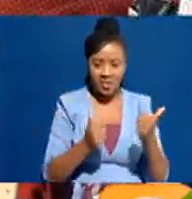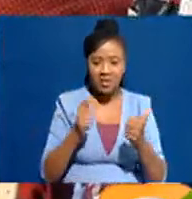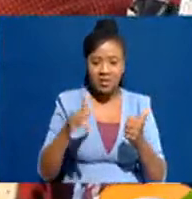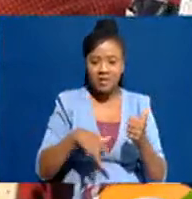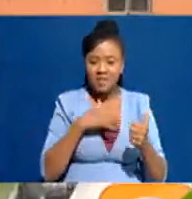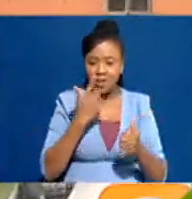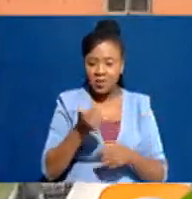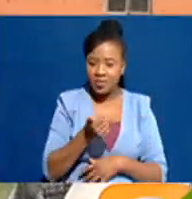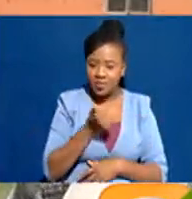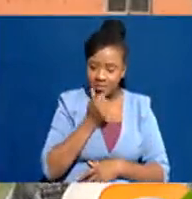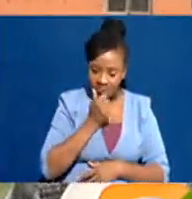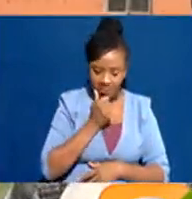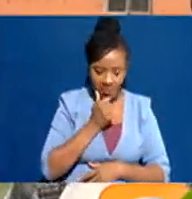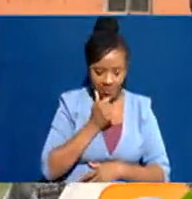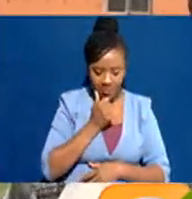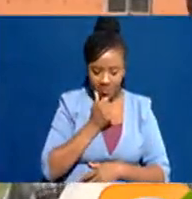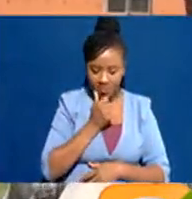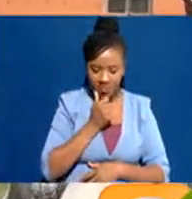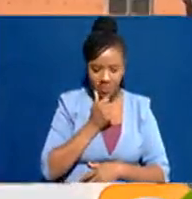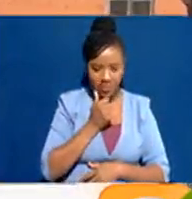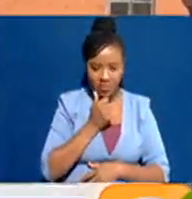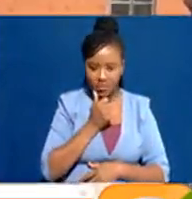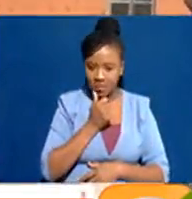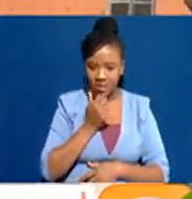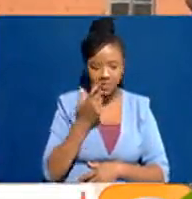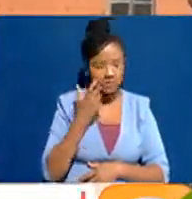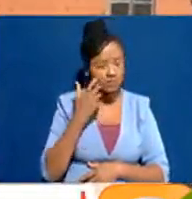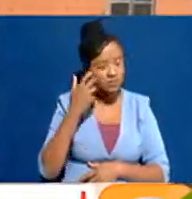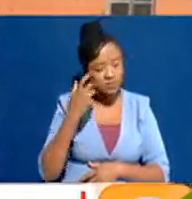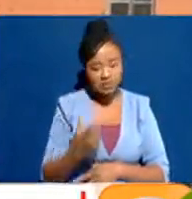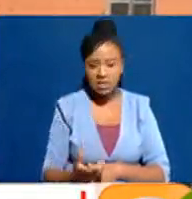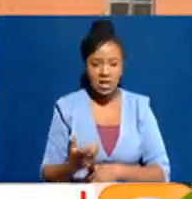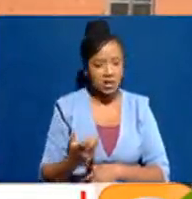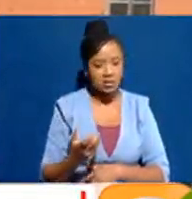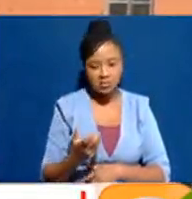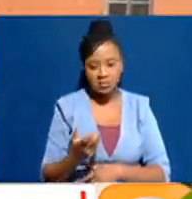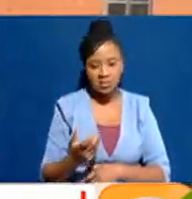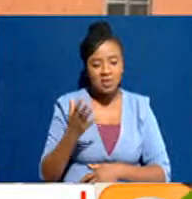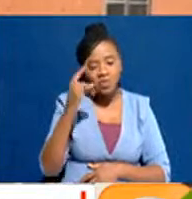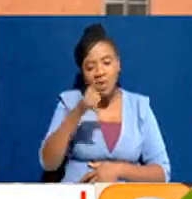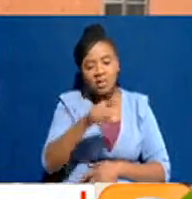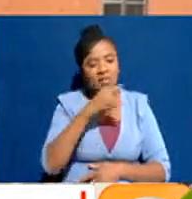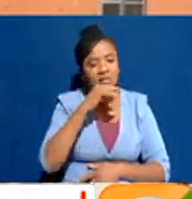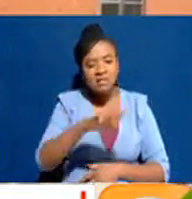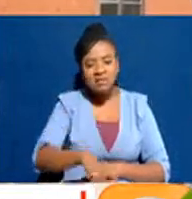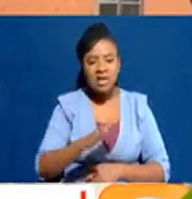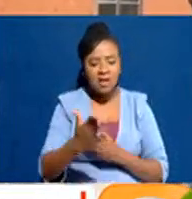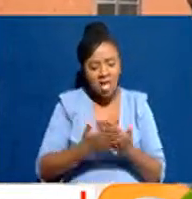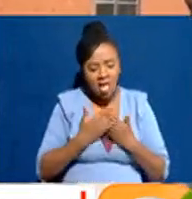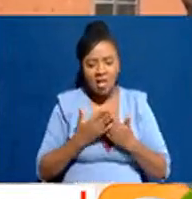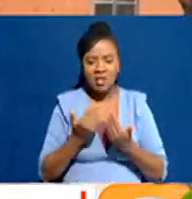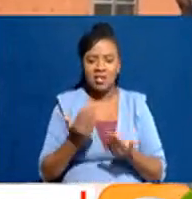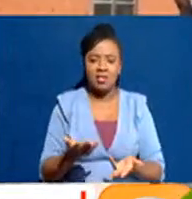hard to bear. Tumekuwa na usuni sana kwa maana ni kijana alikuwa anatusaidia.